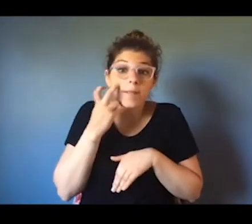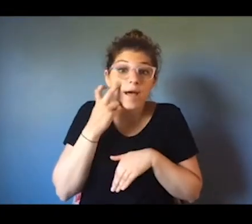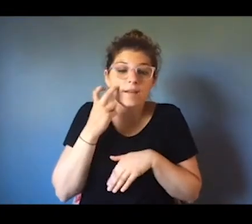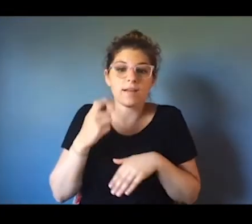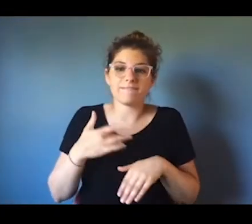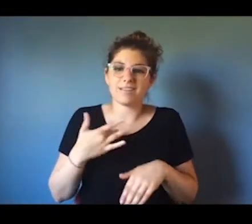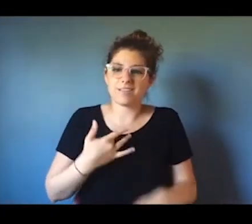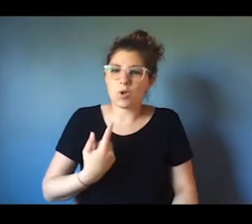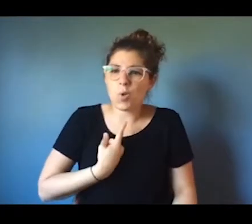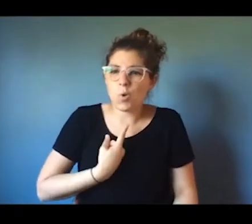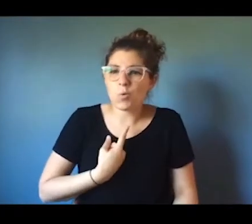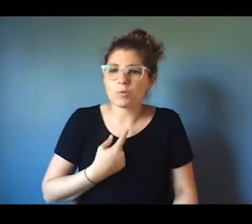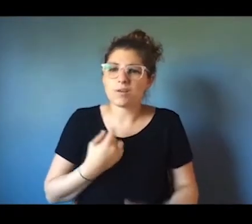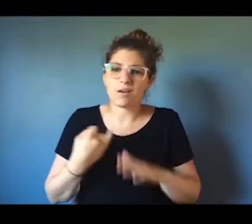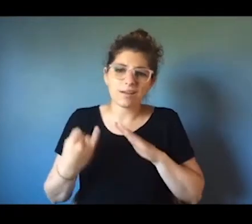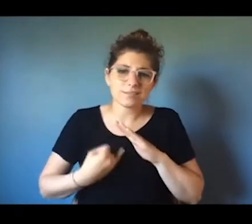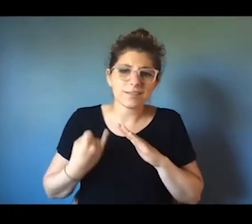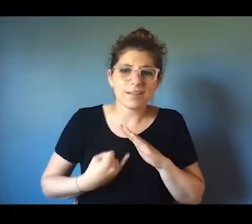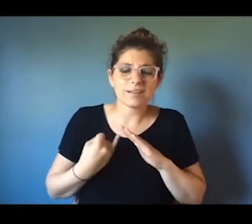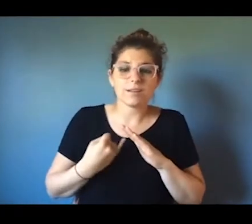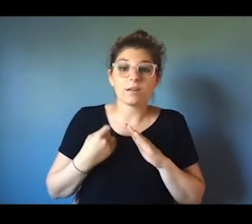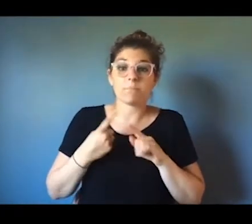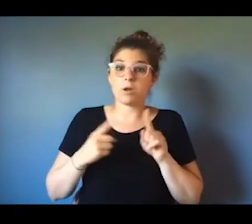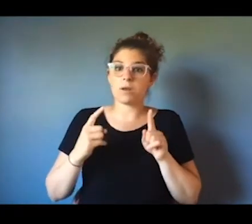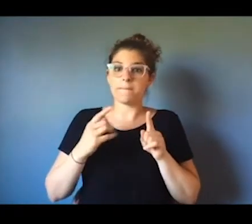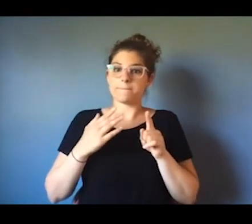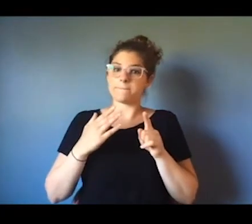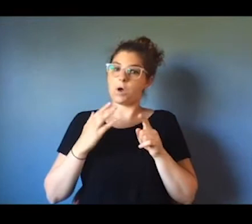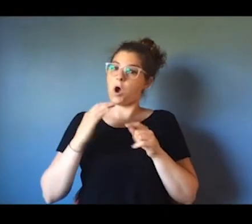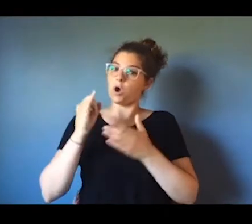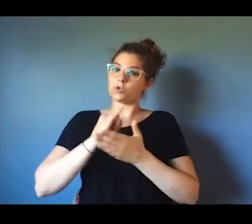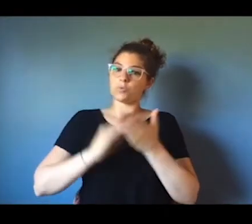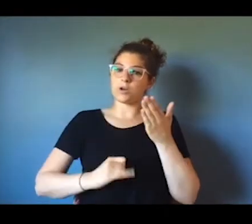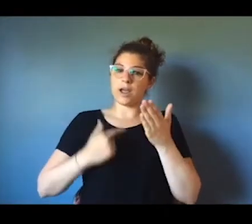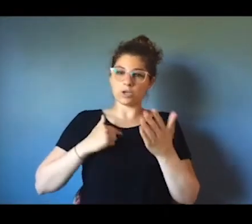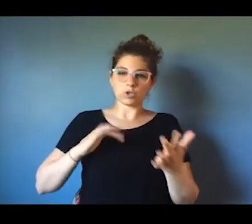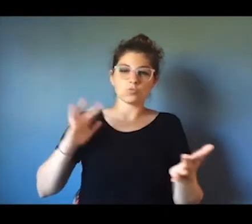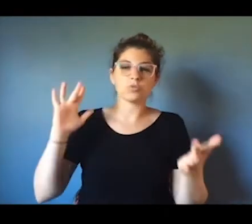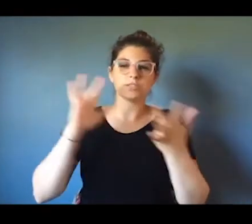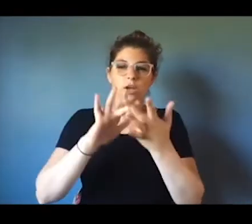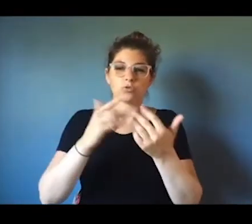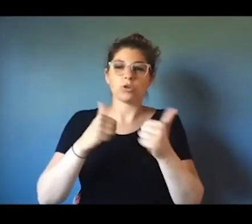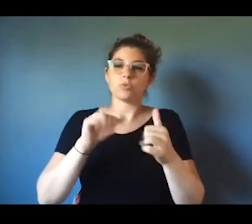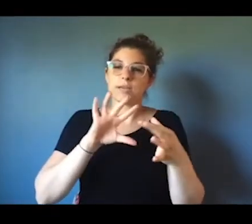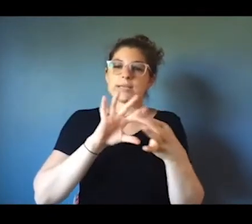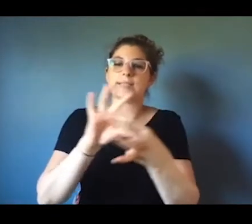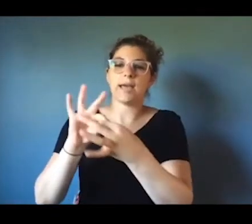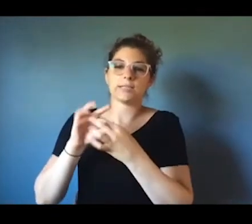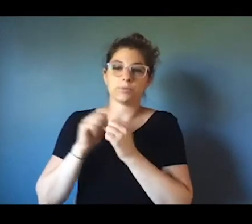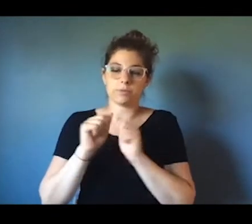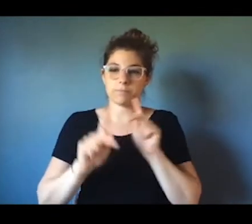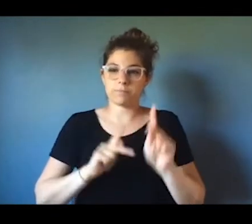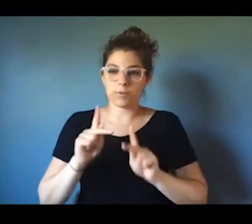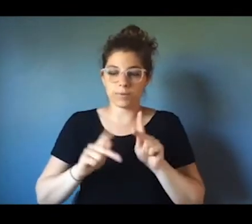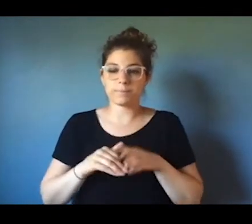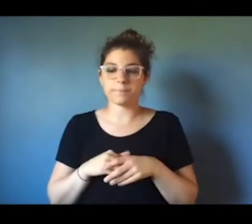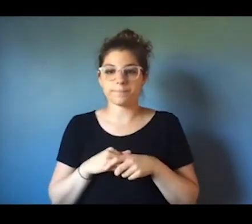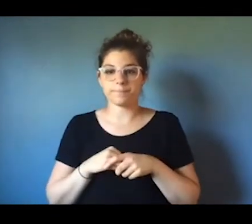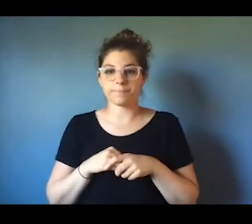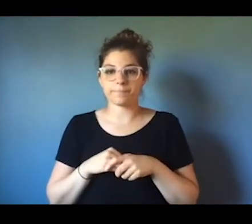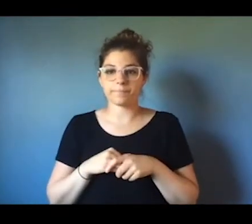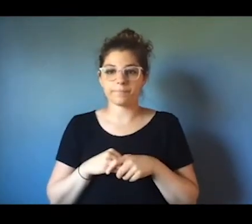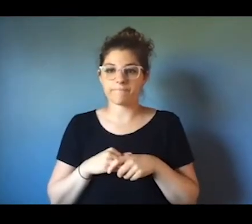lost my eyesight, I also felt very alone and isolated. But artwork was my way of reaching out and trying to connect with people.